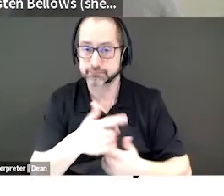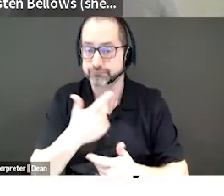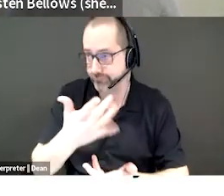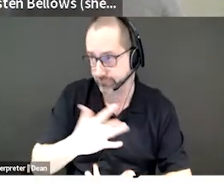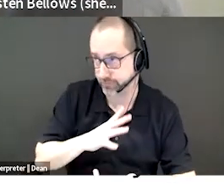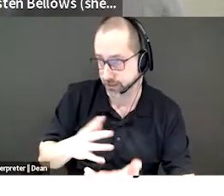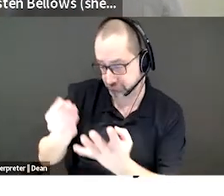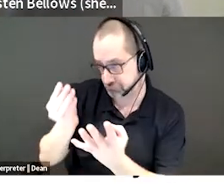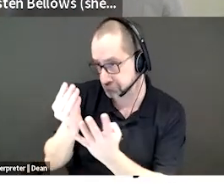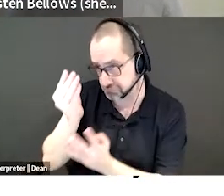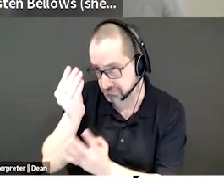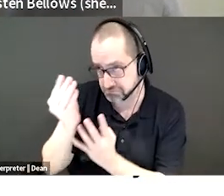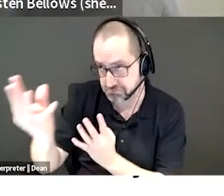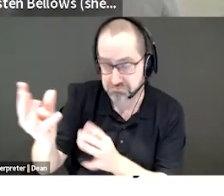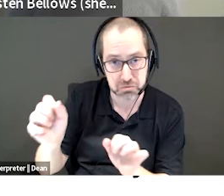do.